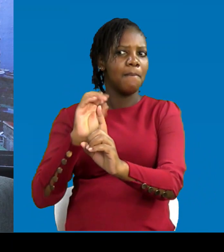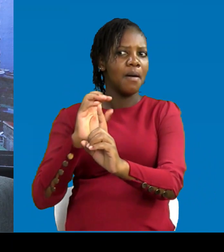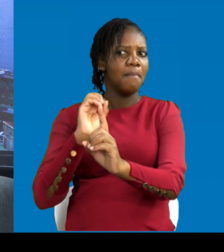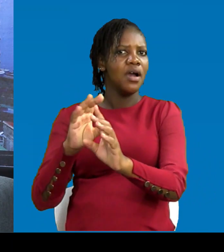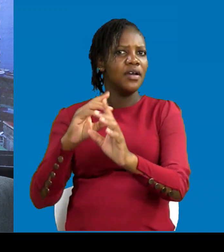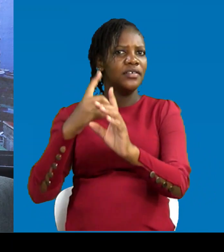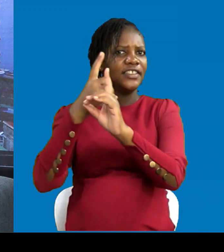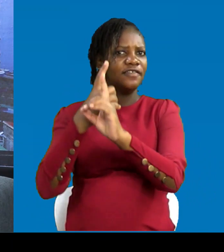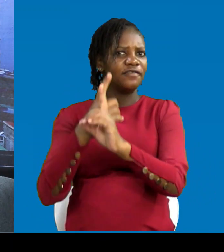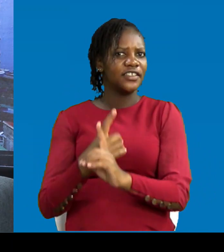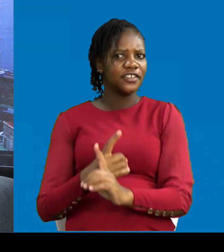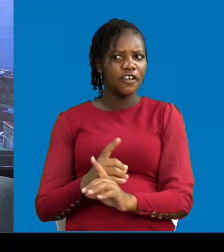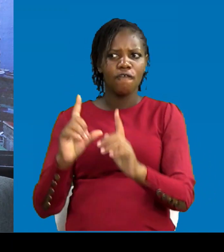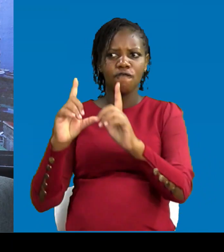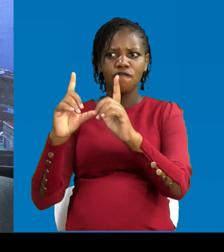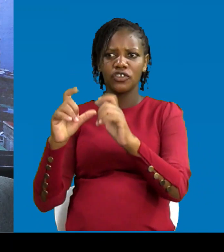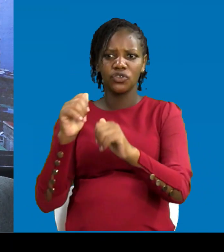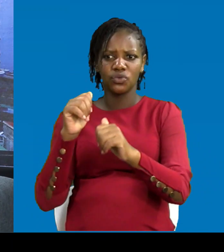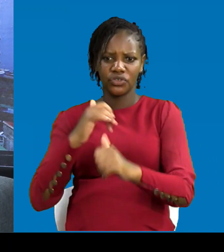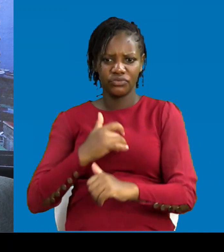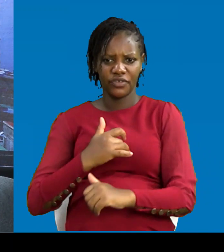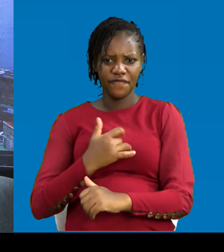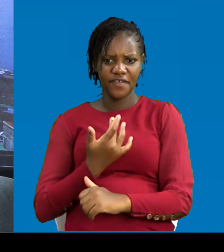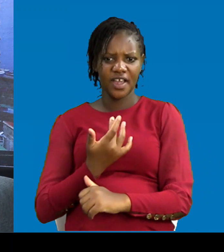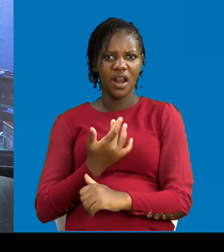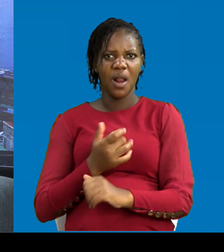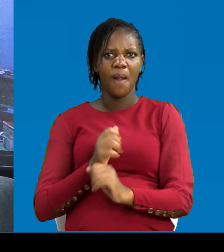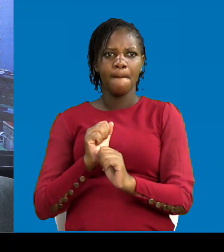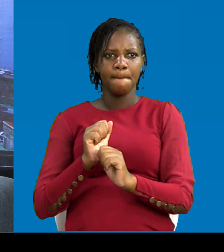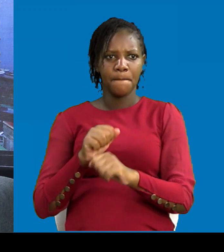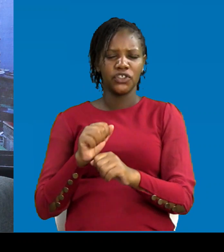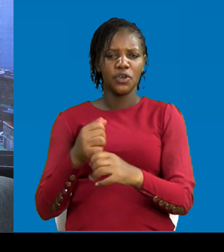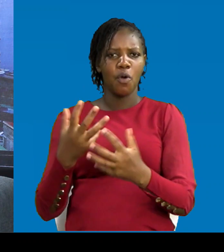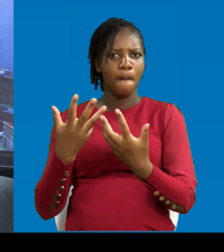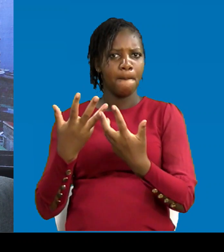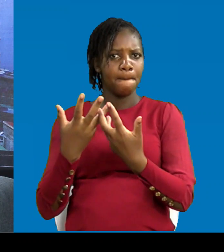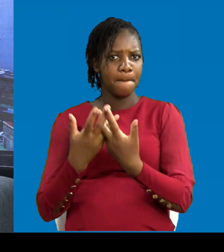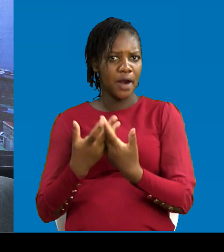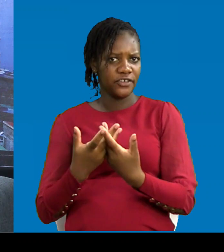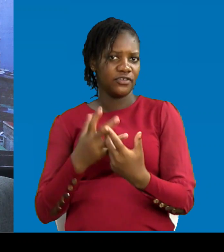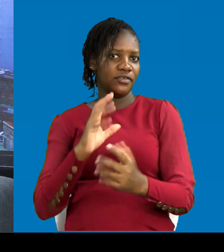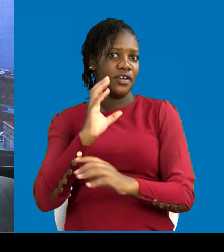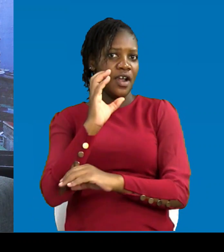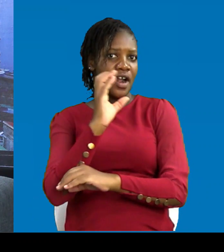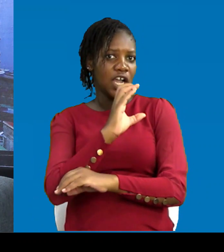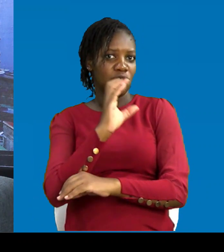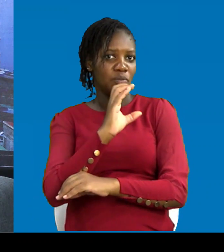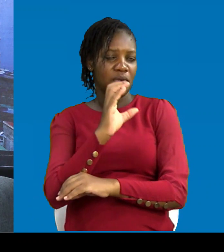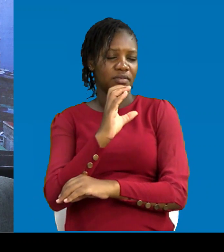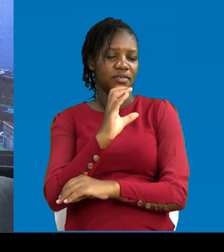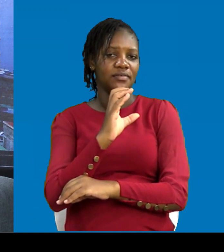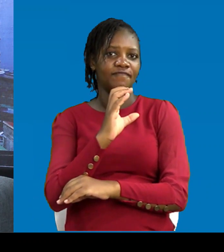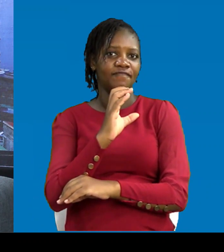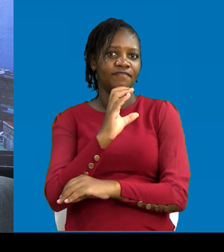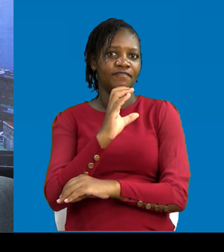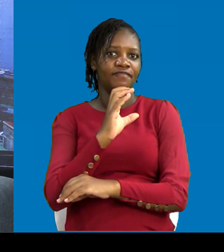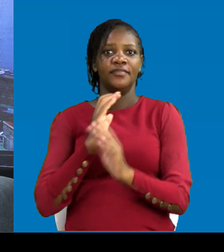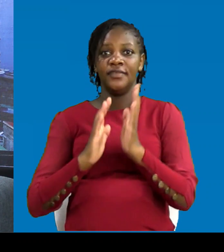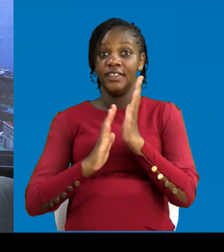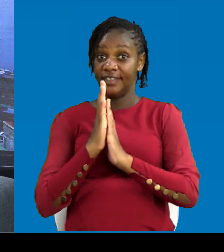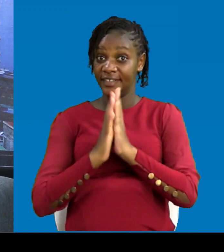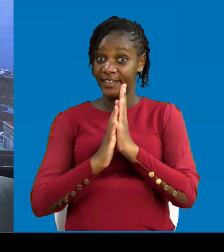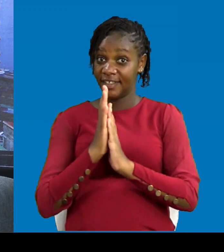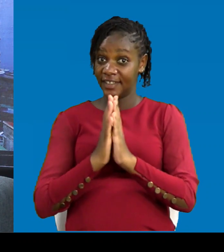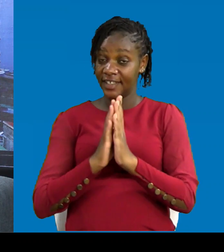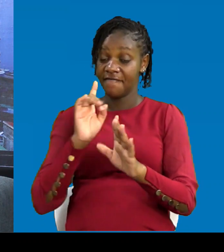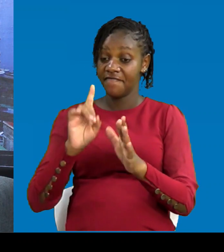photos that we feel would suit the client for what, you know, the kind of look that they want. So now